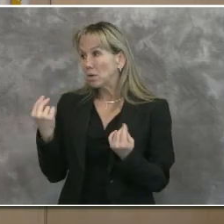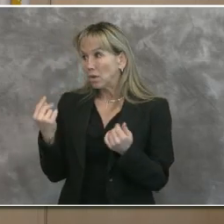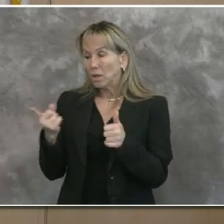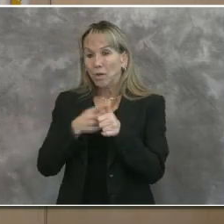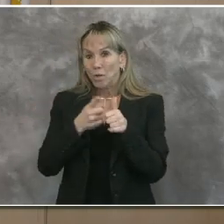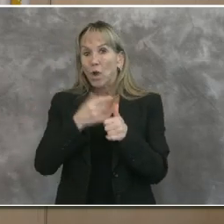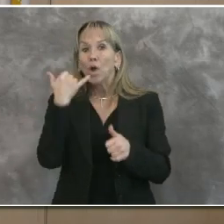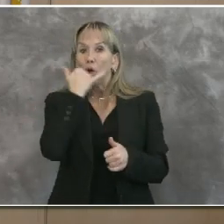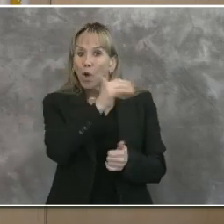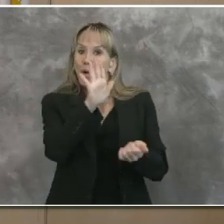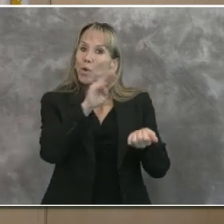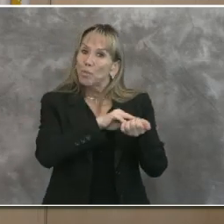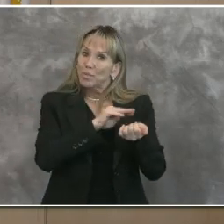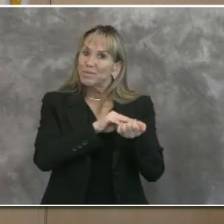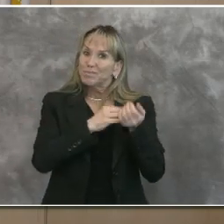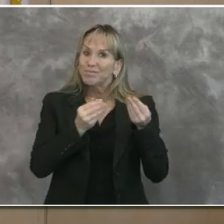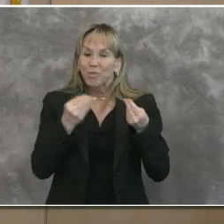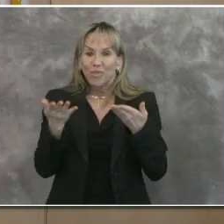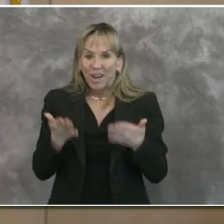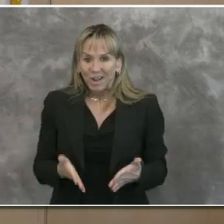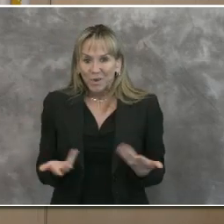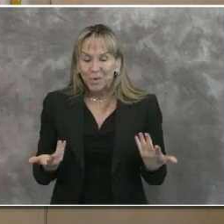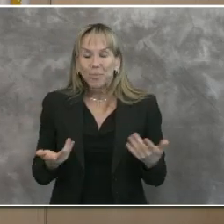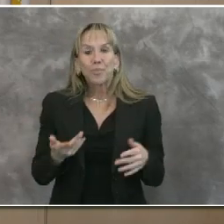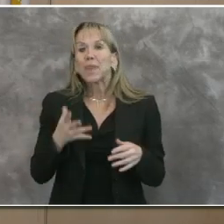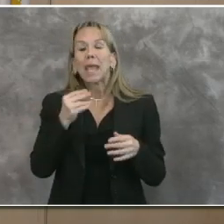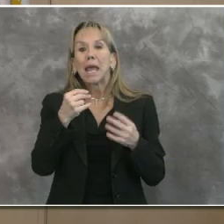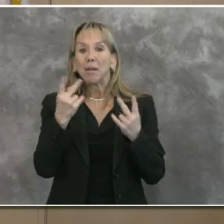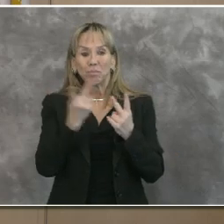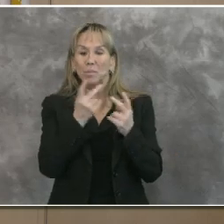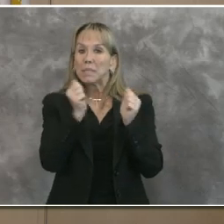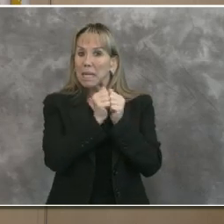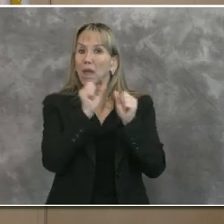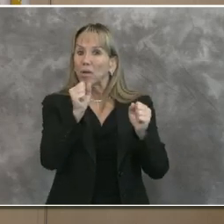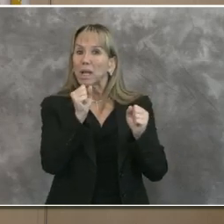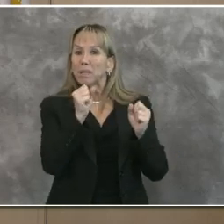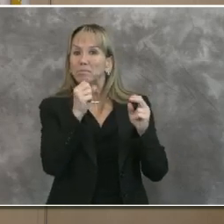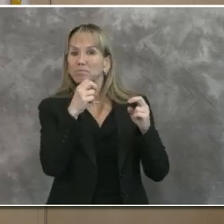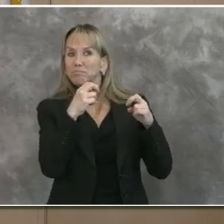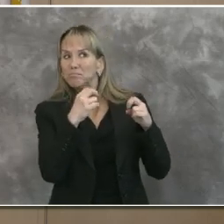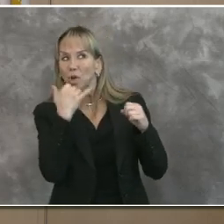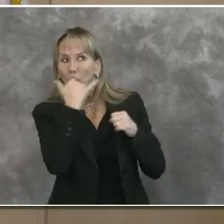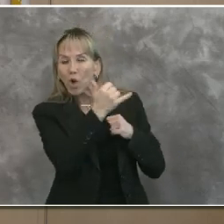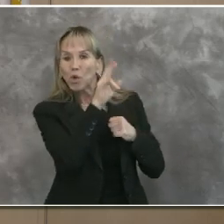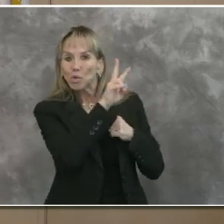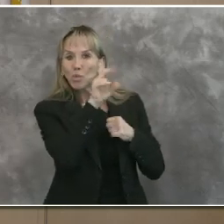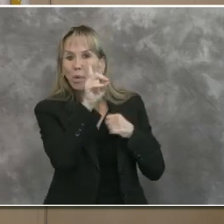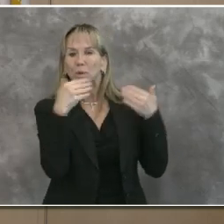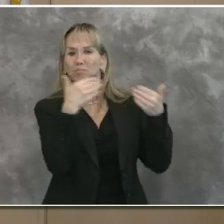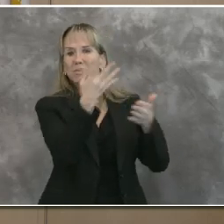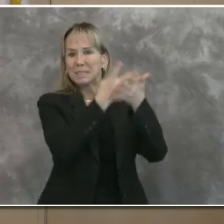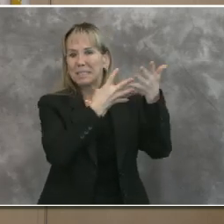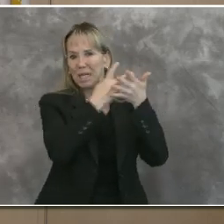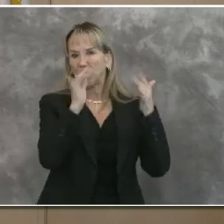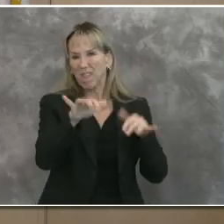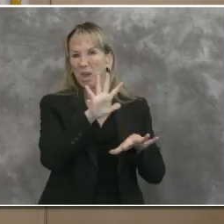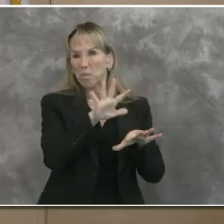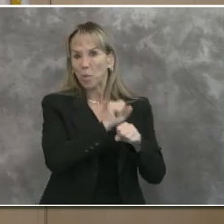provider, and then together you can call 211 and schedule an